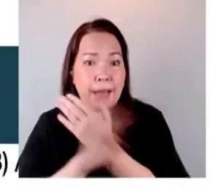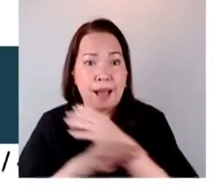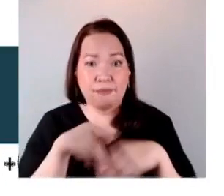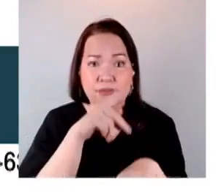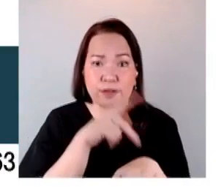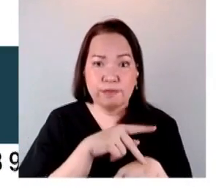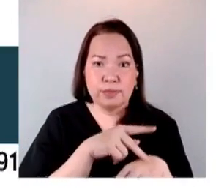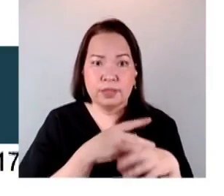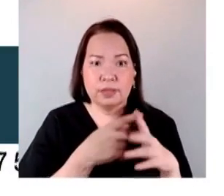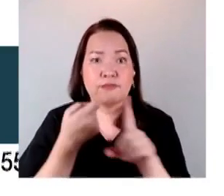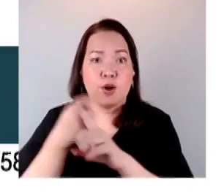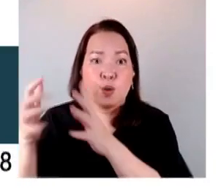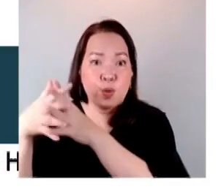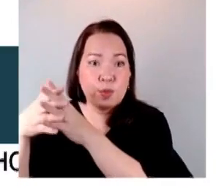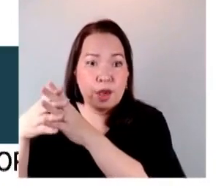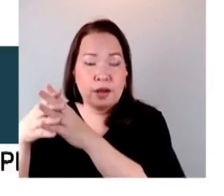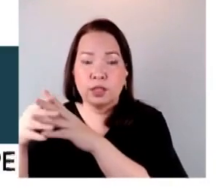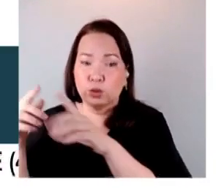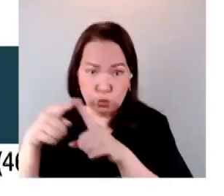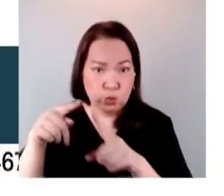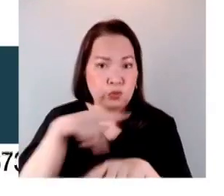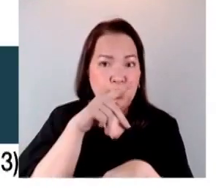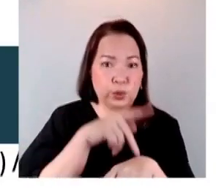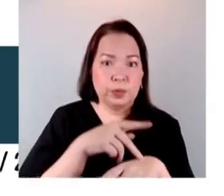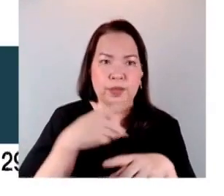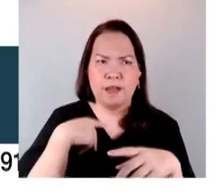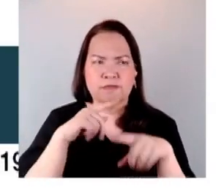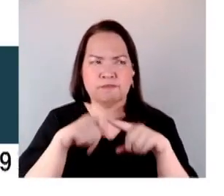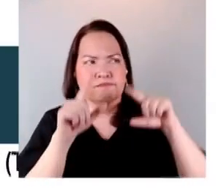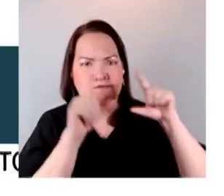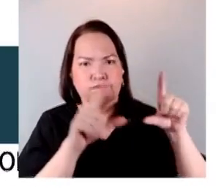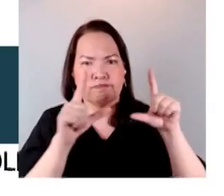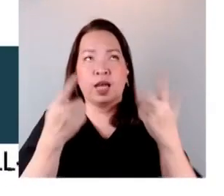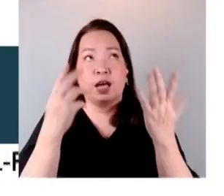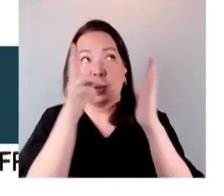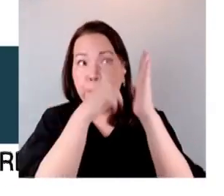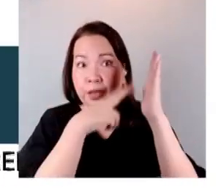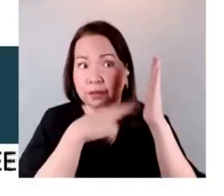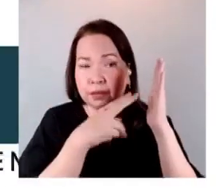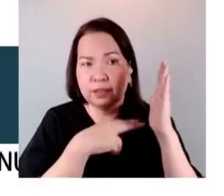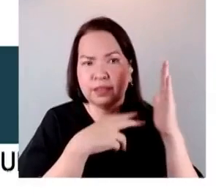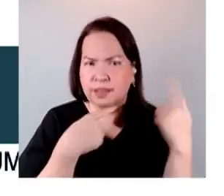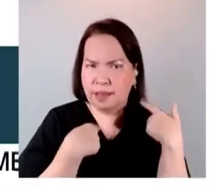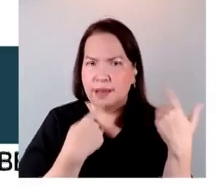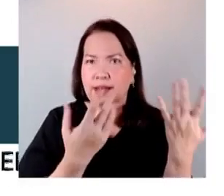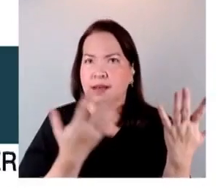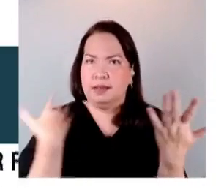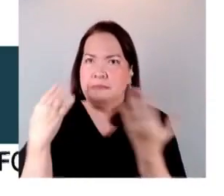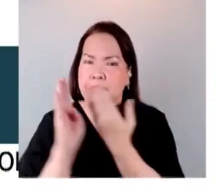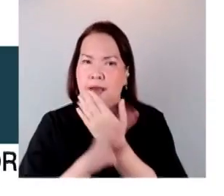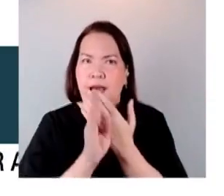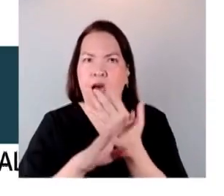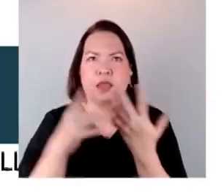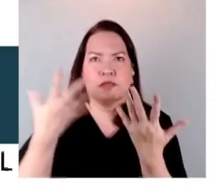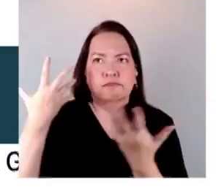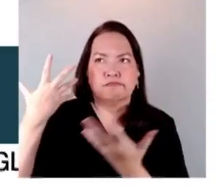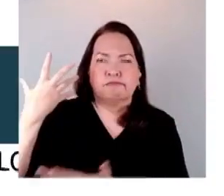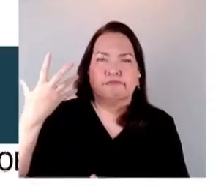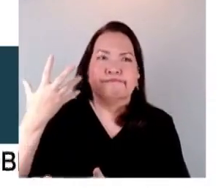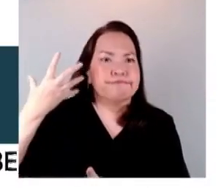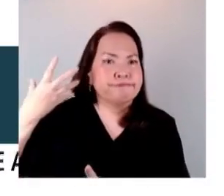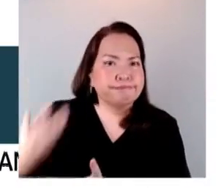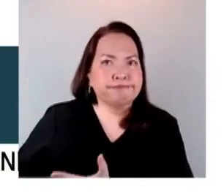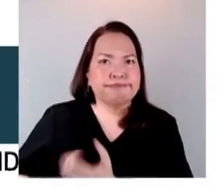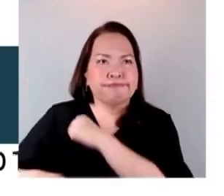the United States to the Philippines. There are cases involving paintings and other ill-gotten wealth that was recovered from